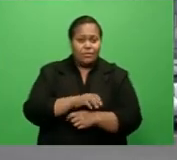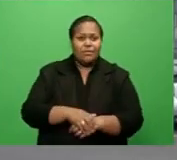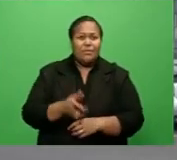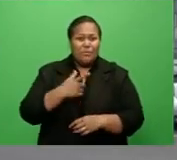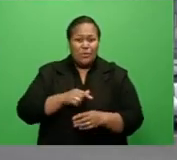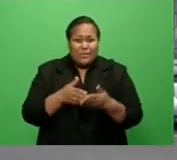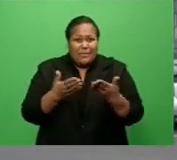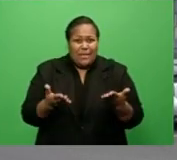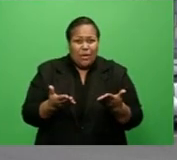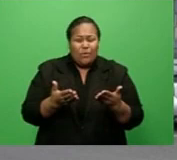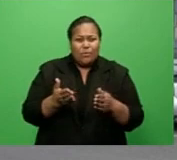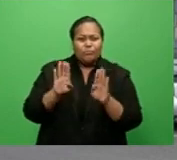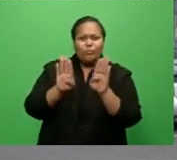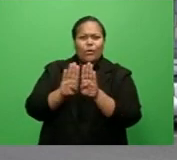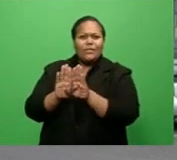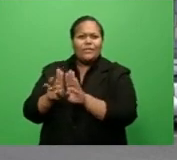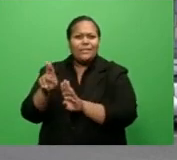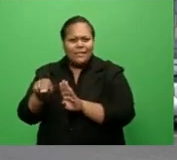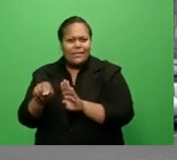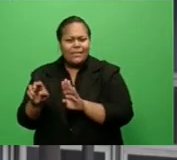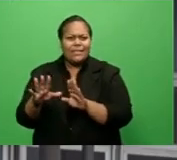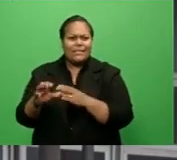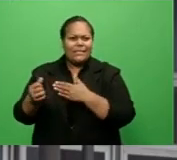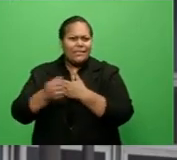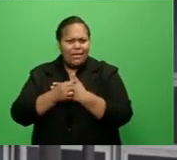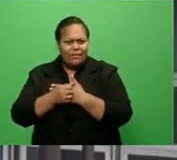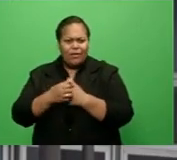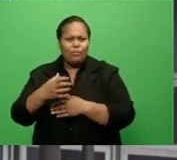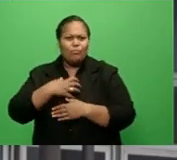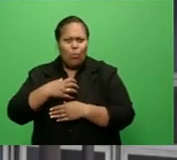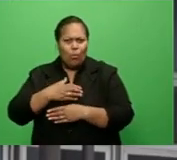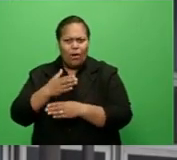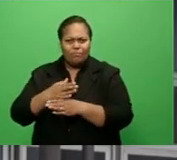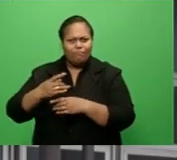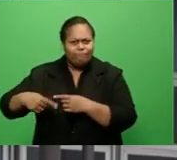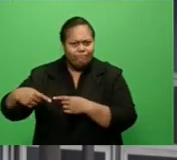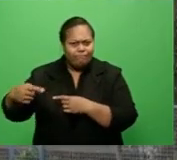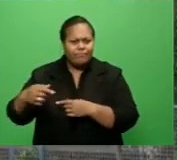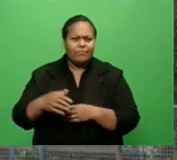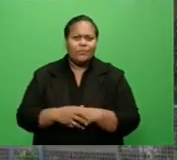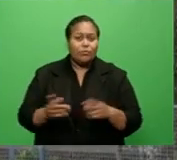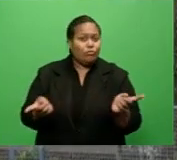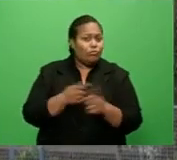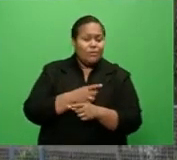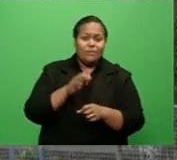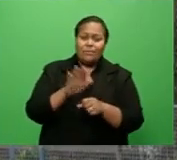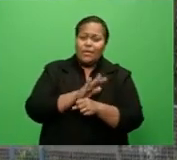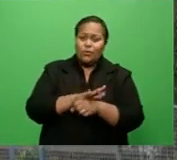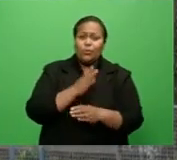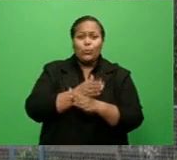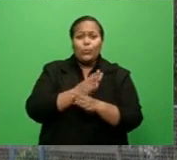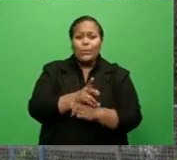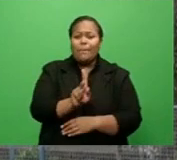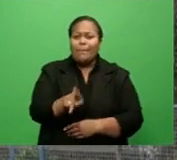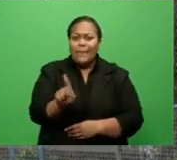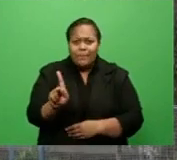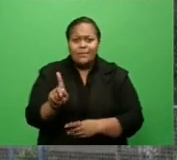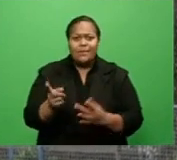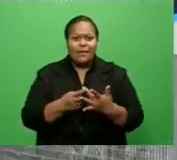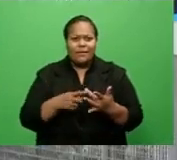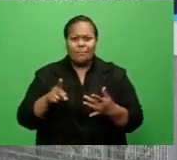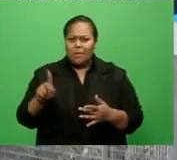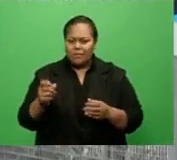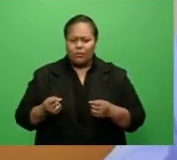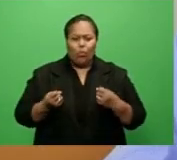times, borders need to be made secure and more efficient. He says changes will also be made to the work permits and other permits offered by